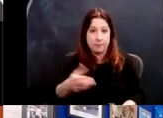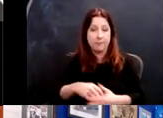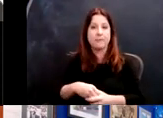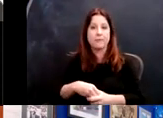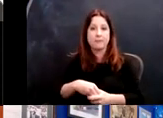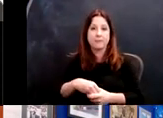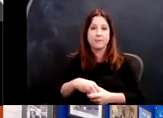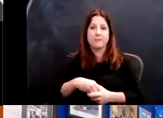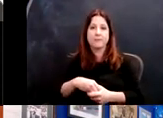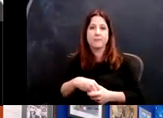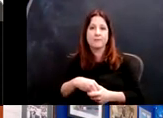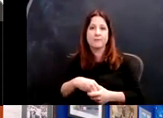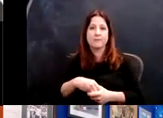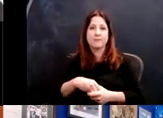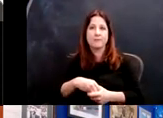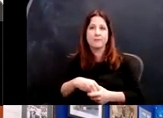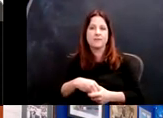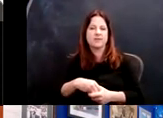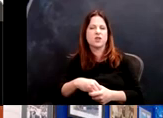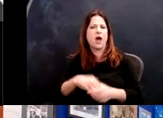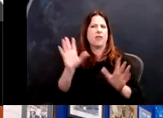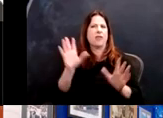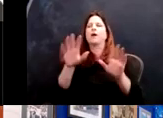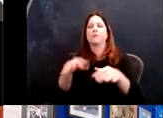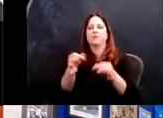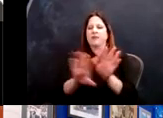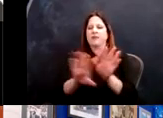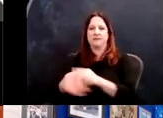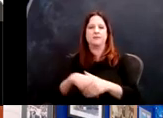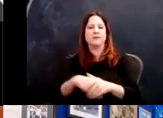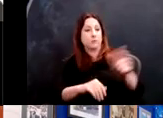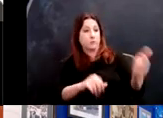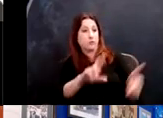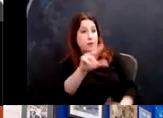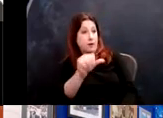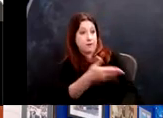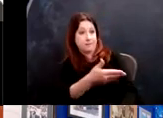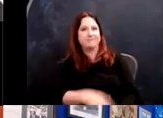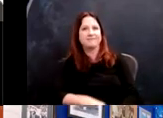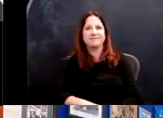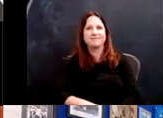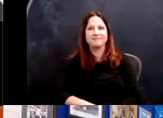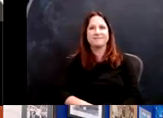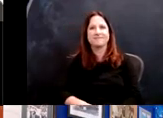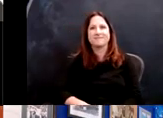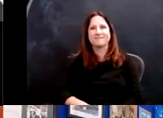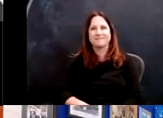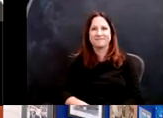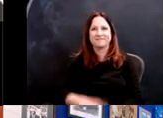think, well, I'll leave it at that. And Rebecca, go ahead, jump in. Thanks, Phil.